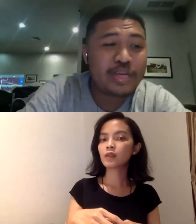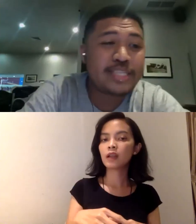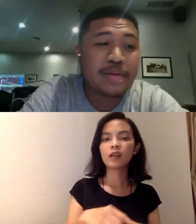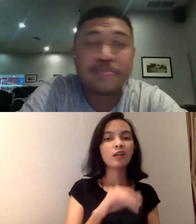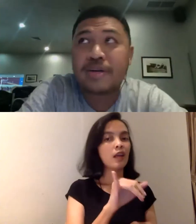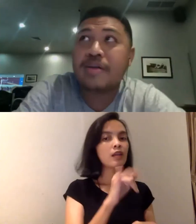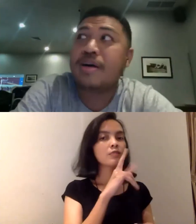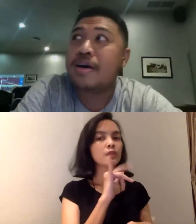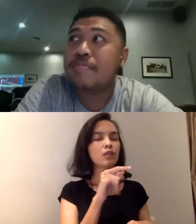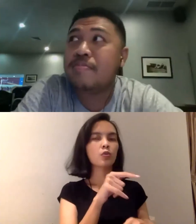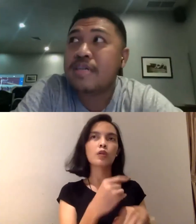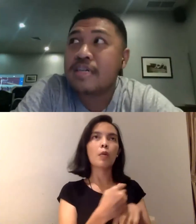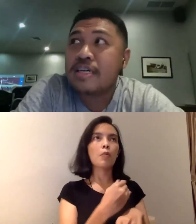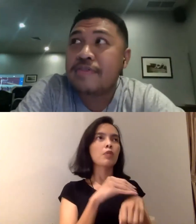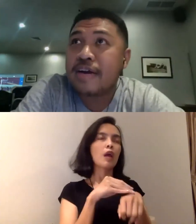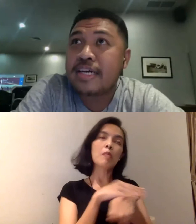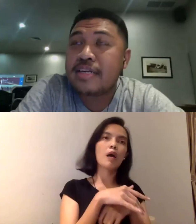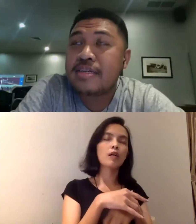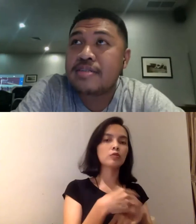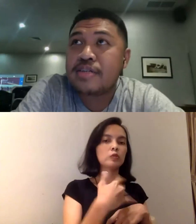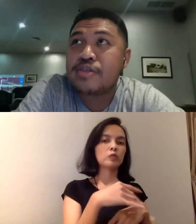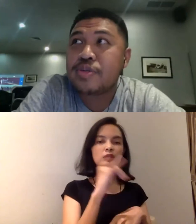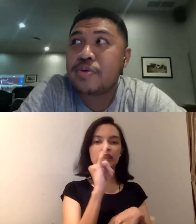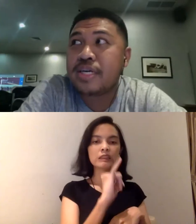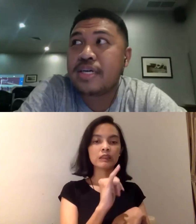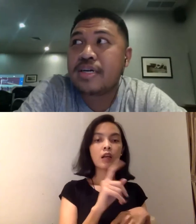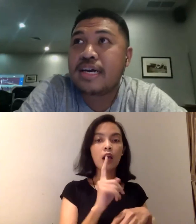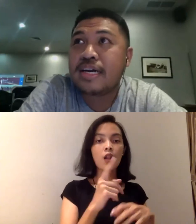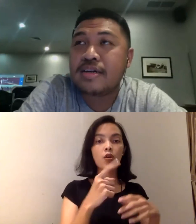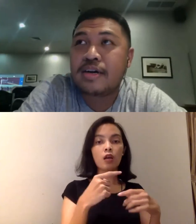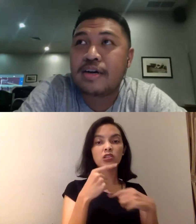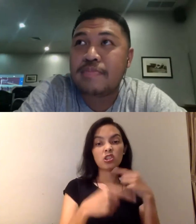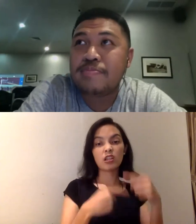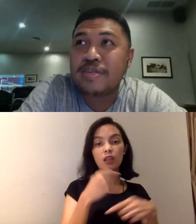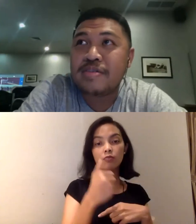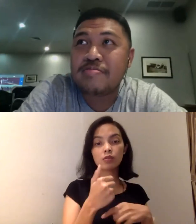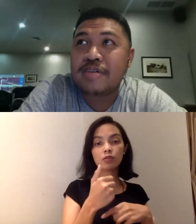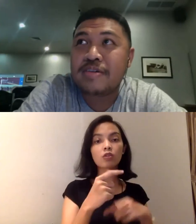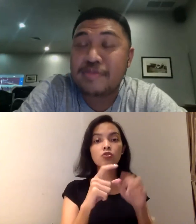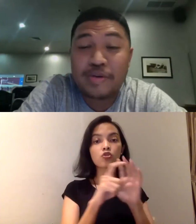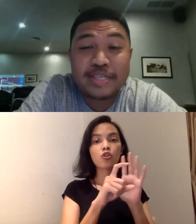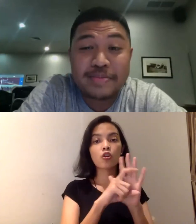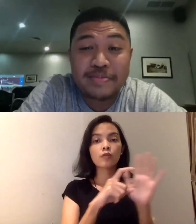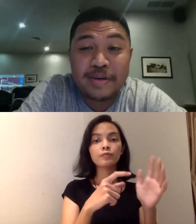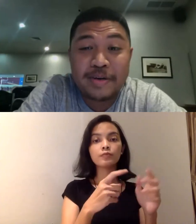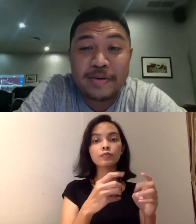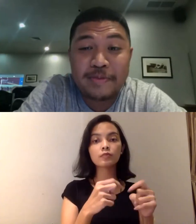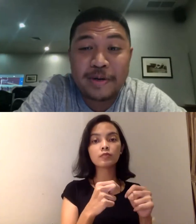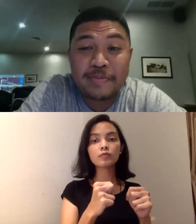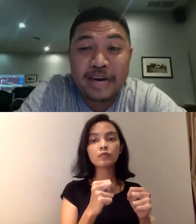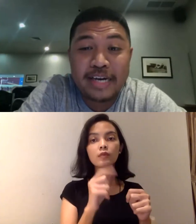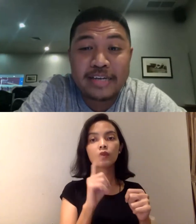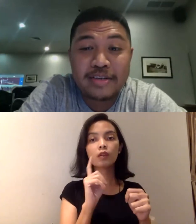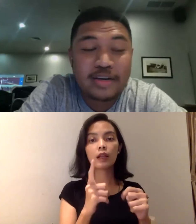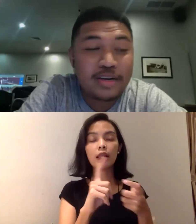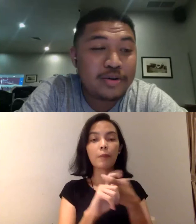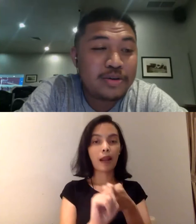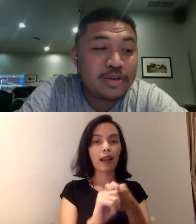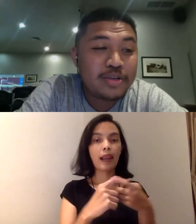for example, if I can tell you a story, like there is a friend of